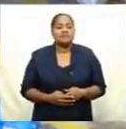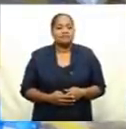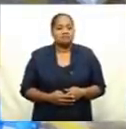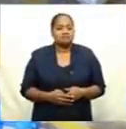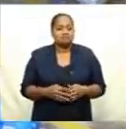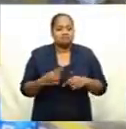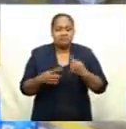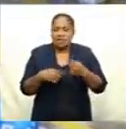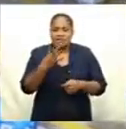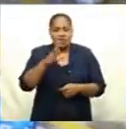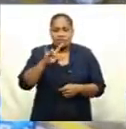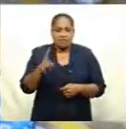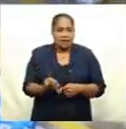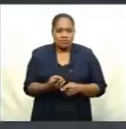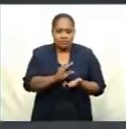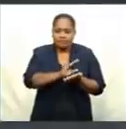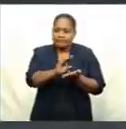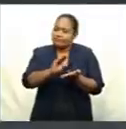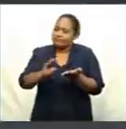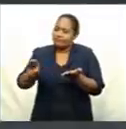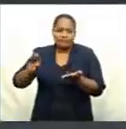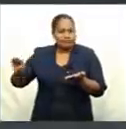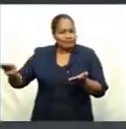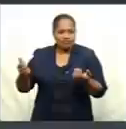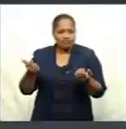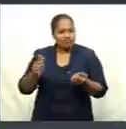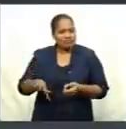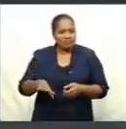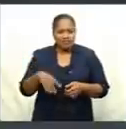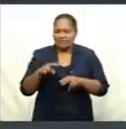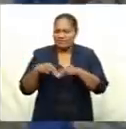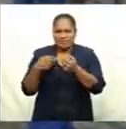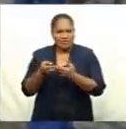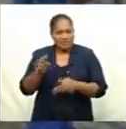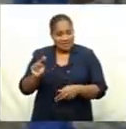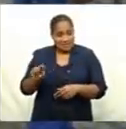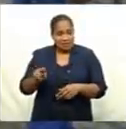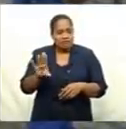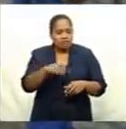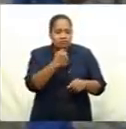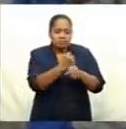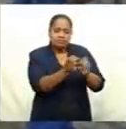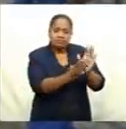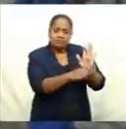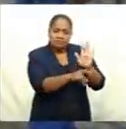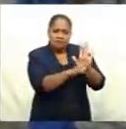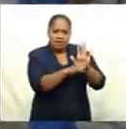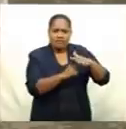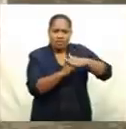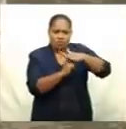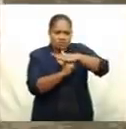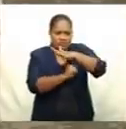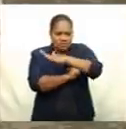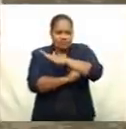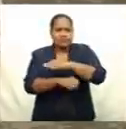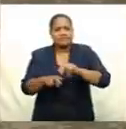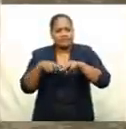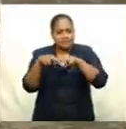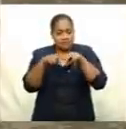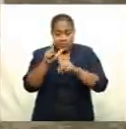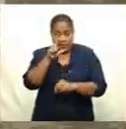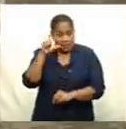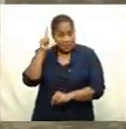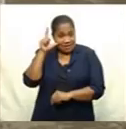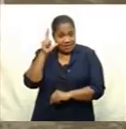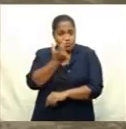Almost 4,000 rations have been distributed to families in need by the GMR Foundation Fiji, and yesterday the Coral